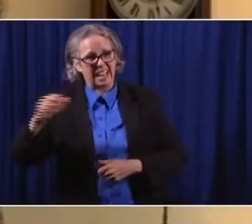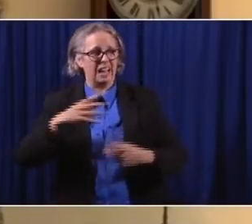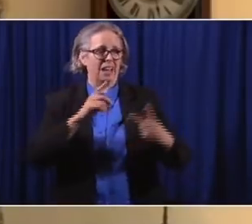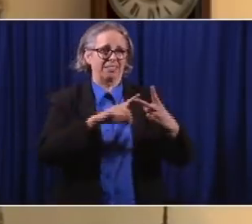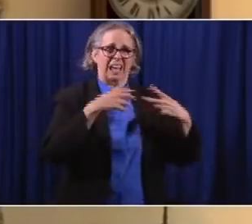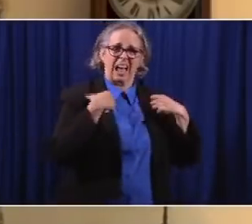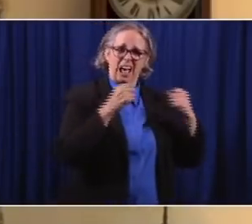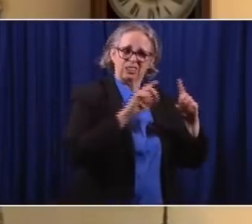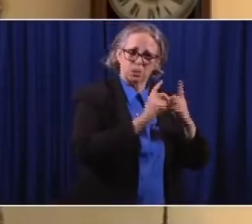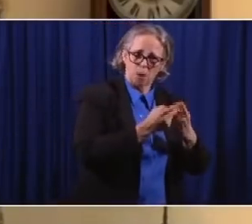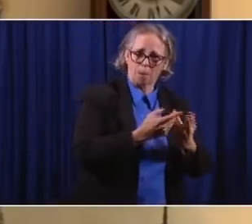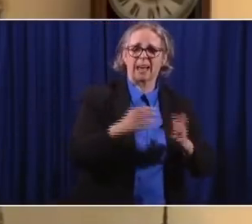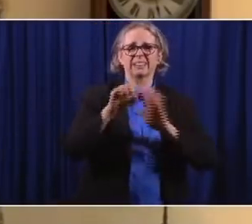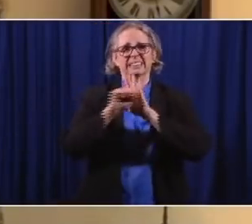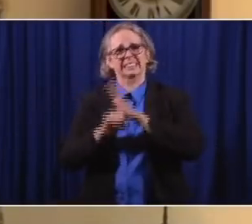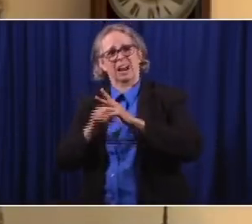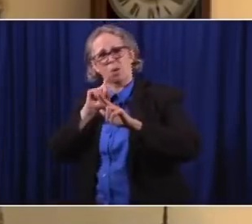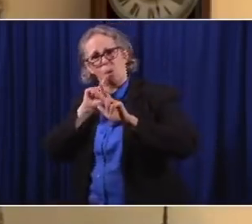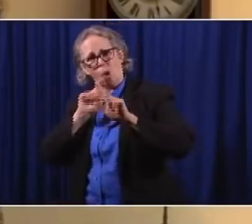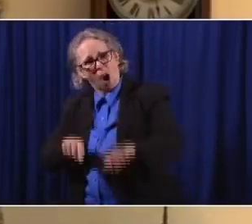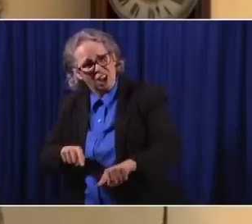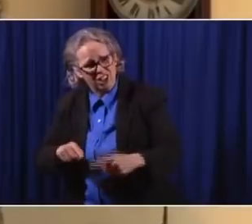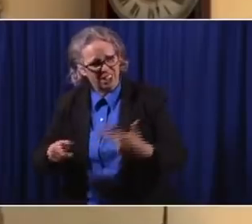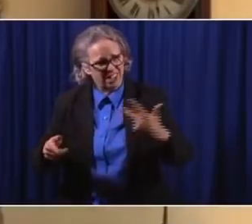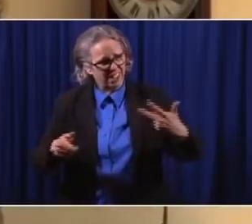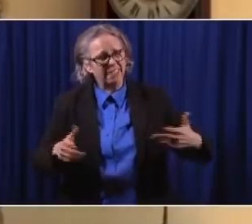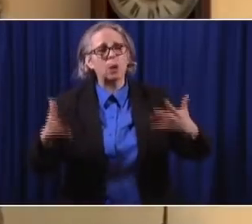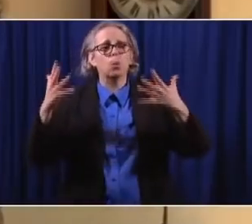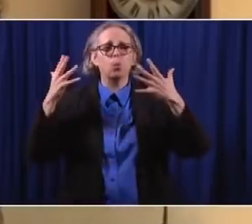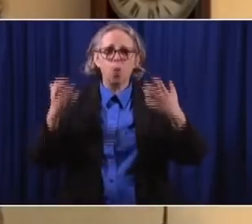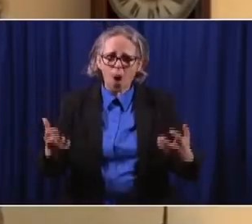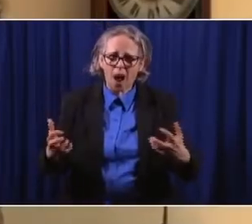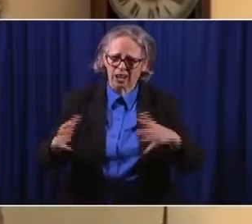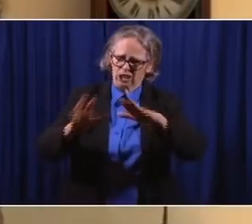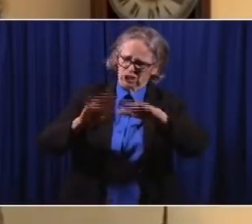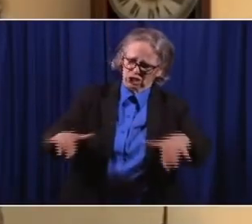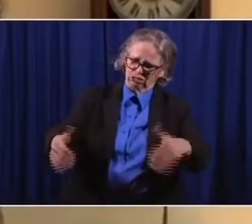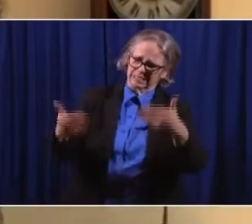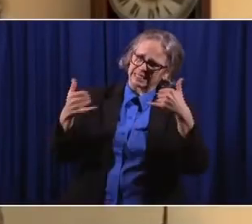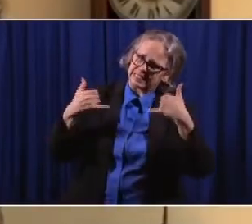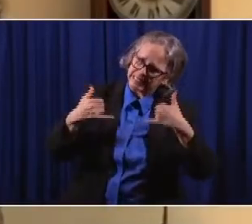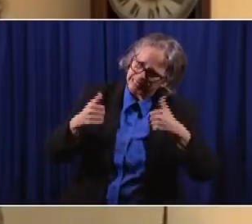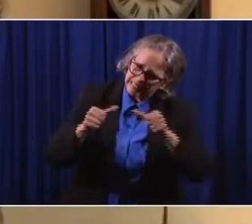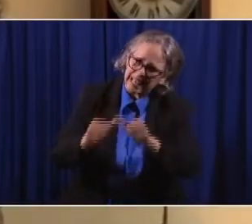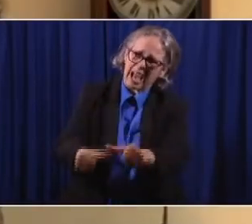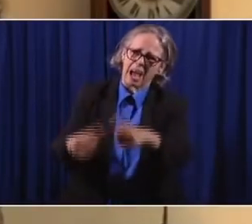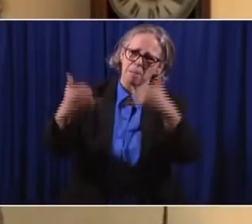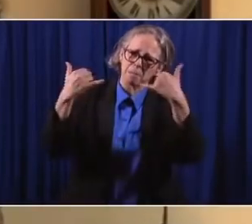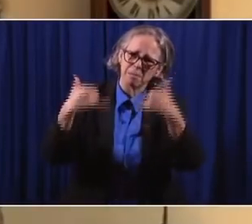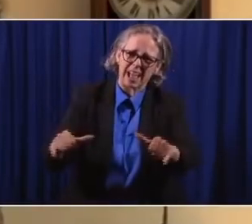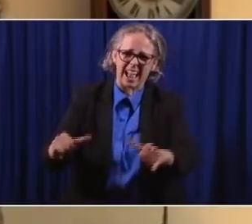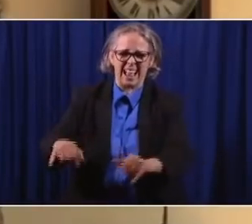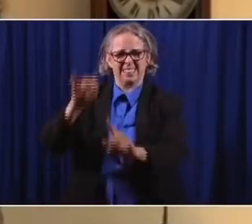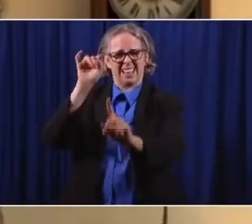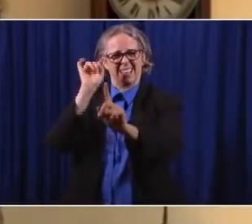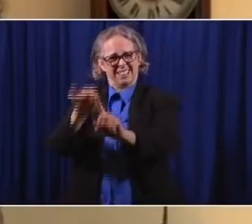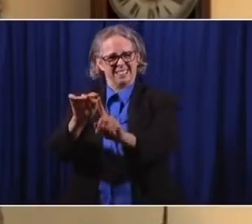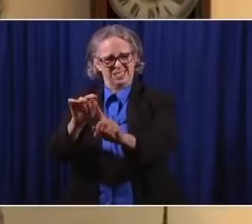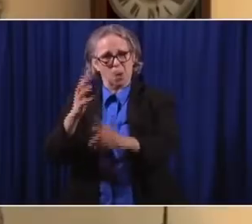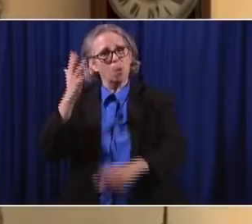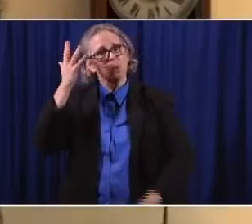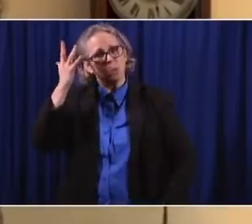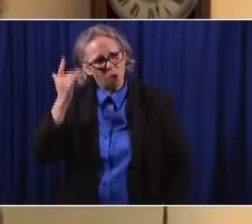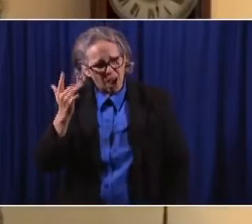purpose of they wanting their kids to play. And that's what they did. And I think if you look at, before you just look at the